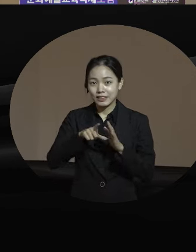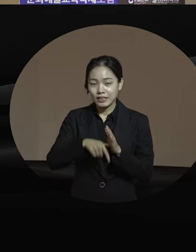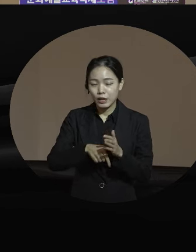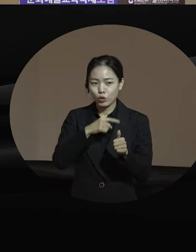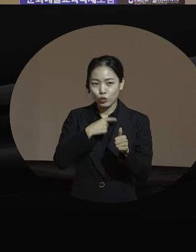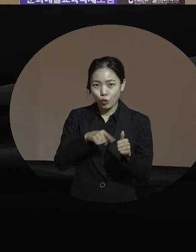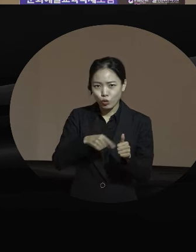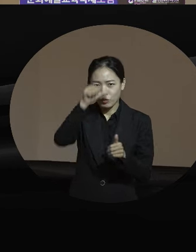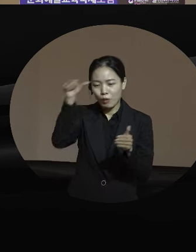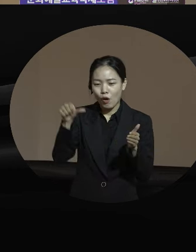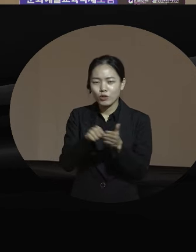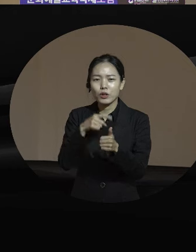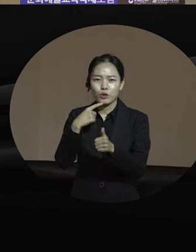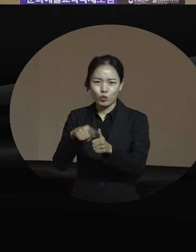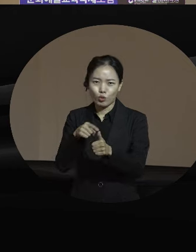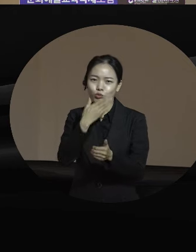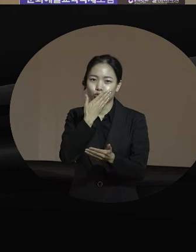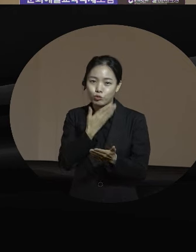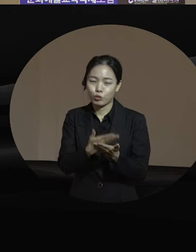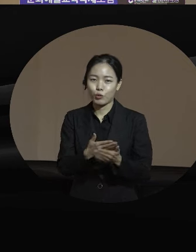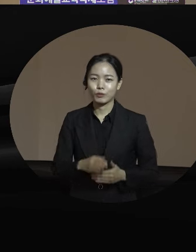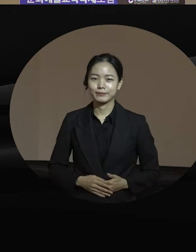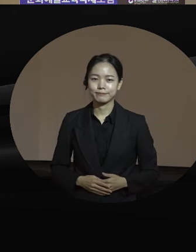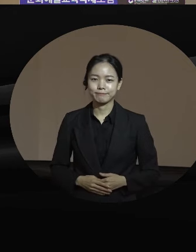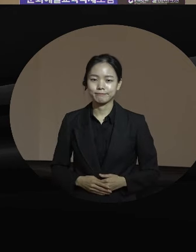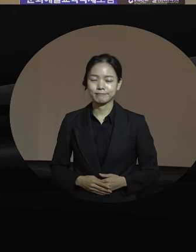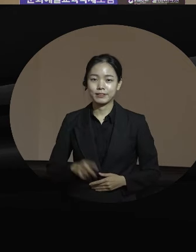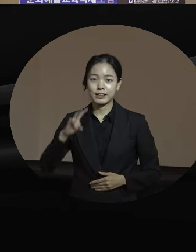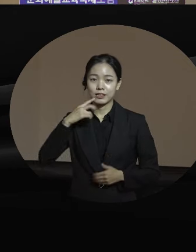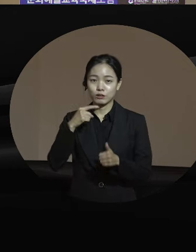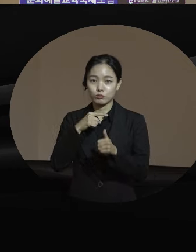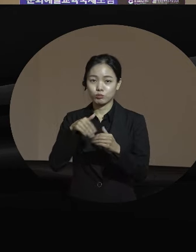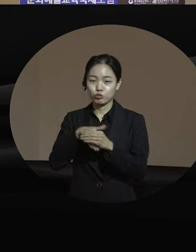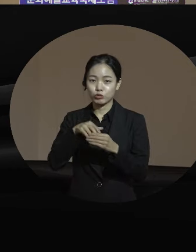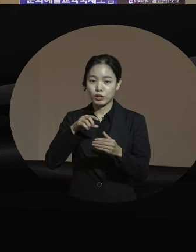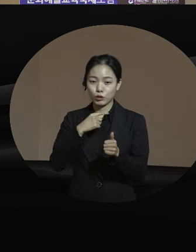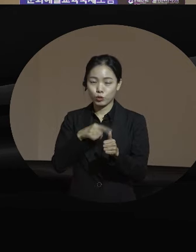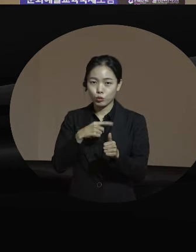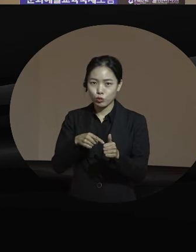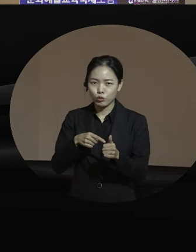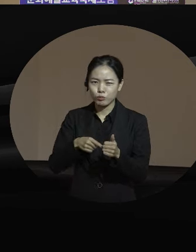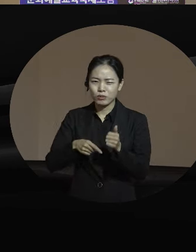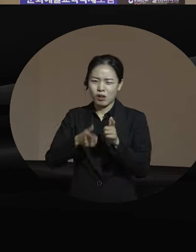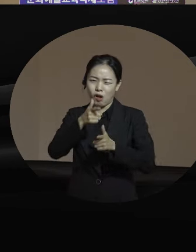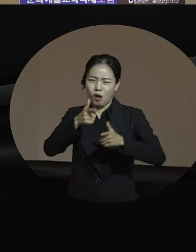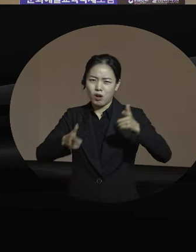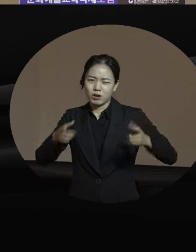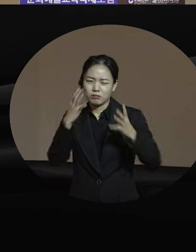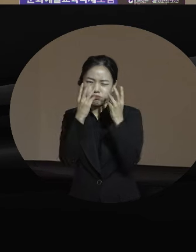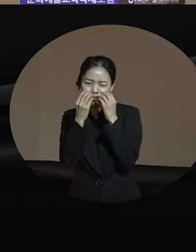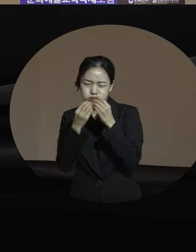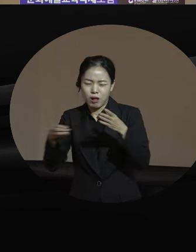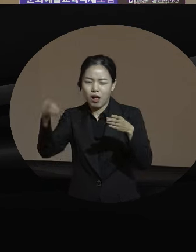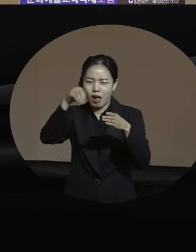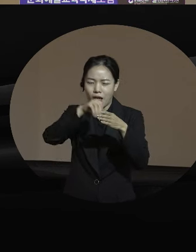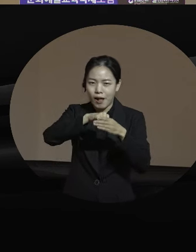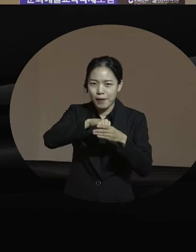and arts education lay the foundation for societies that embrace diversity and provide equal opportunities for